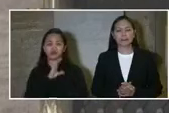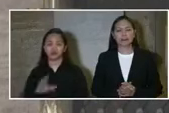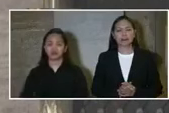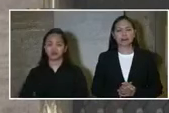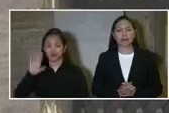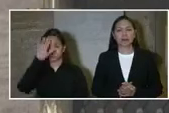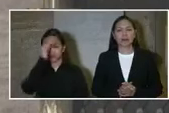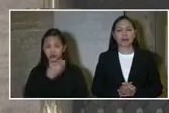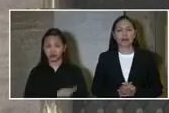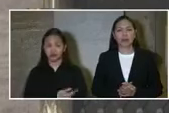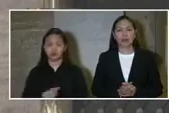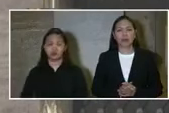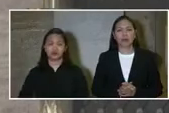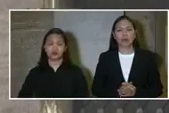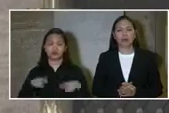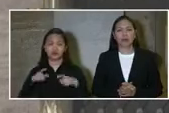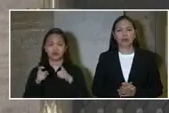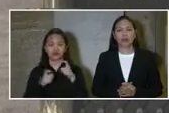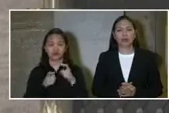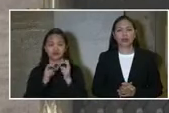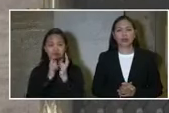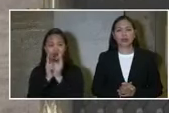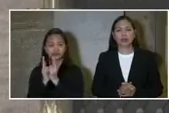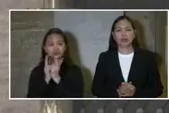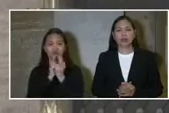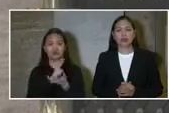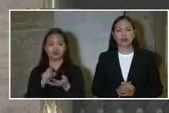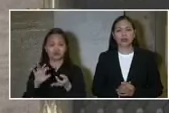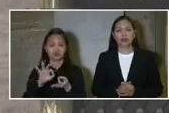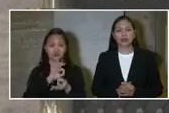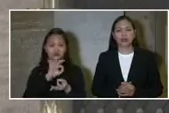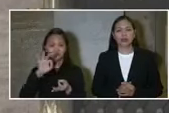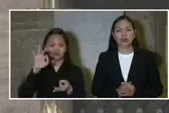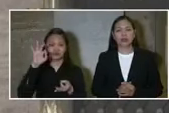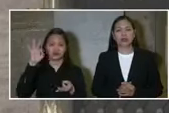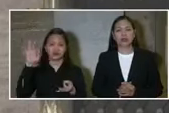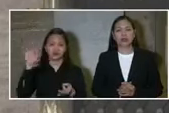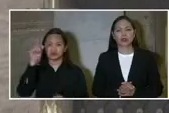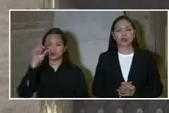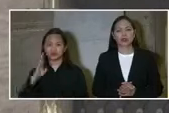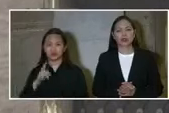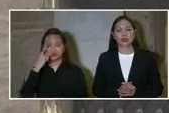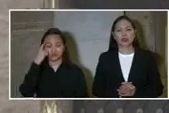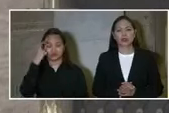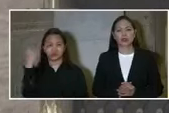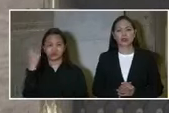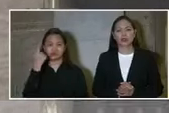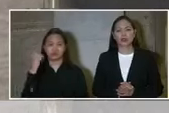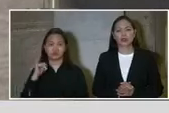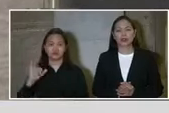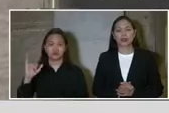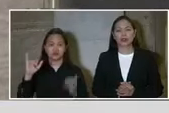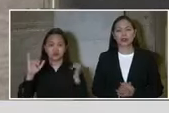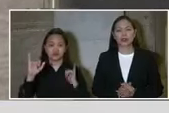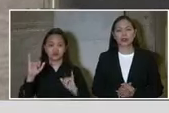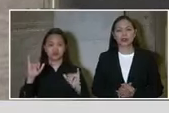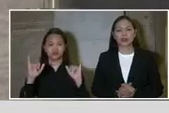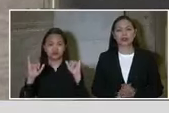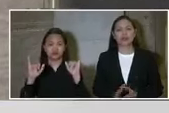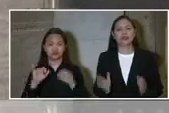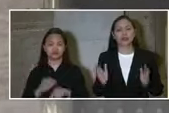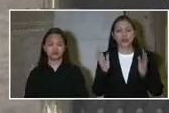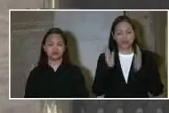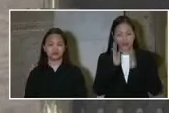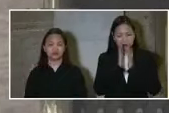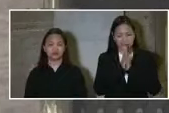Son, who lives and reigns with you in the unity of the Holy Spirit, God, forever and ever.